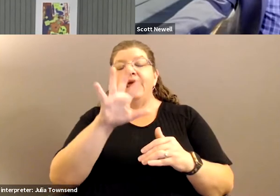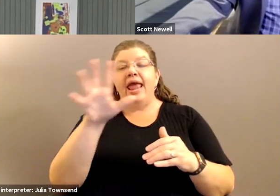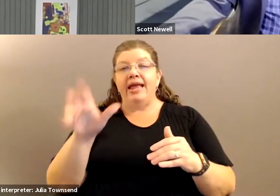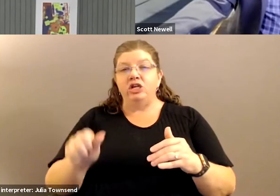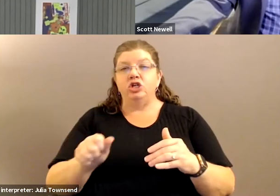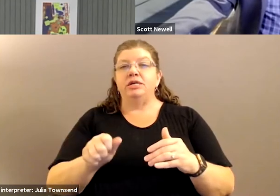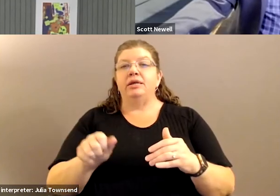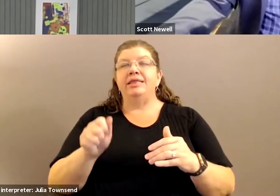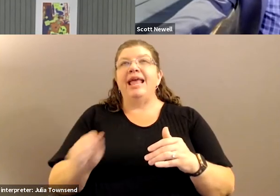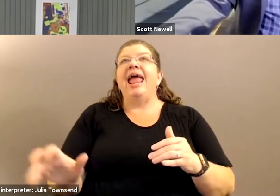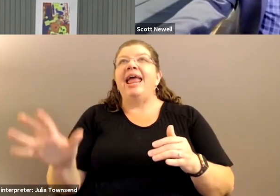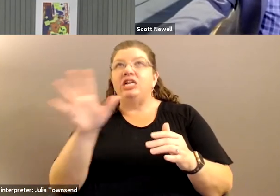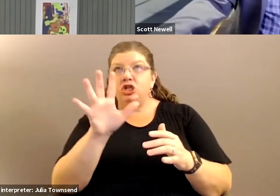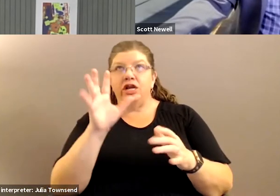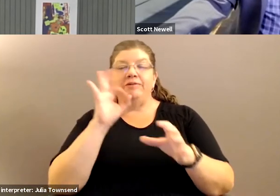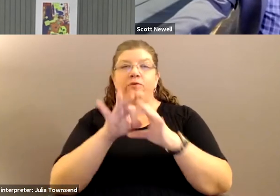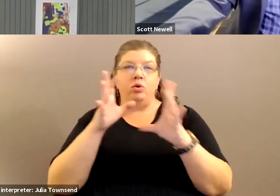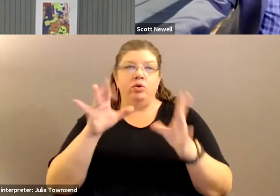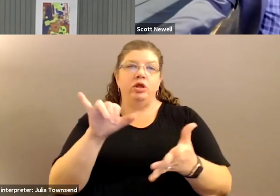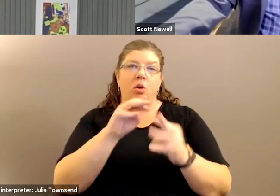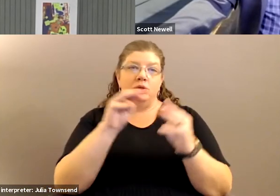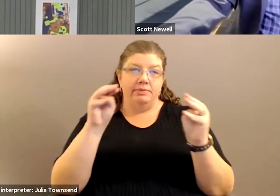voters in in those maps